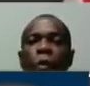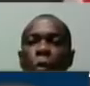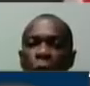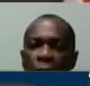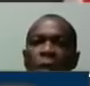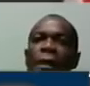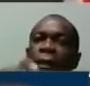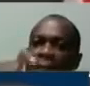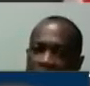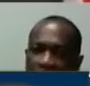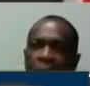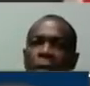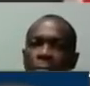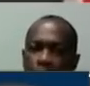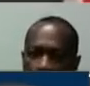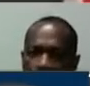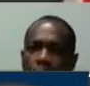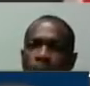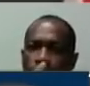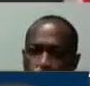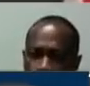people vaccinated,